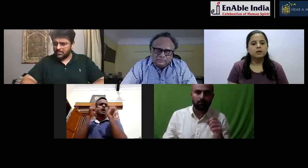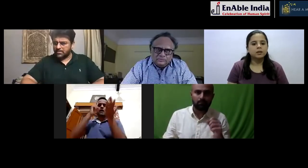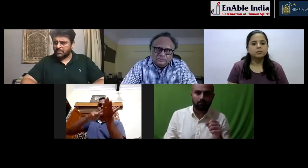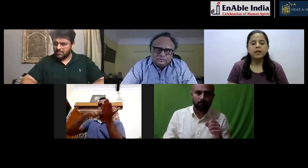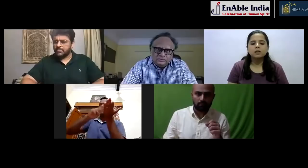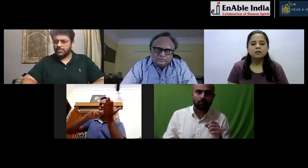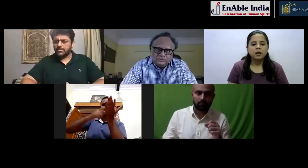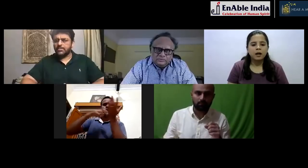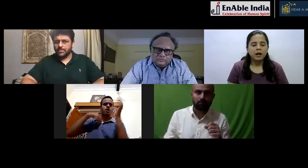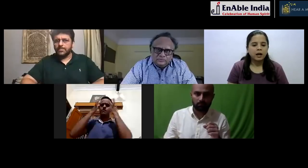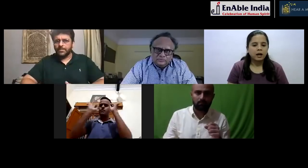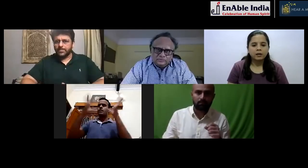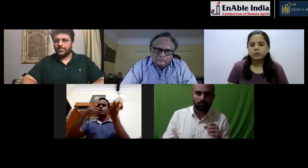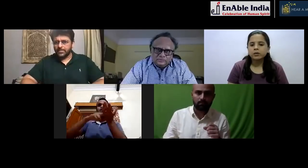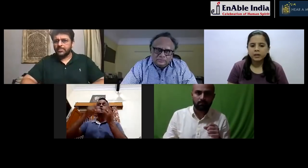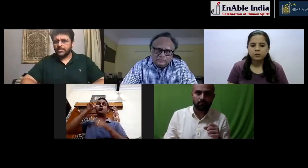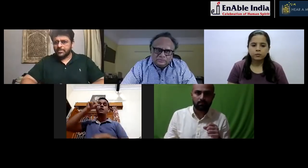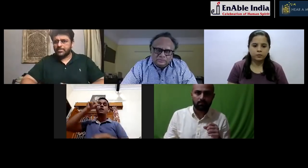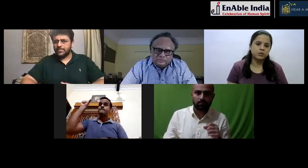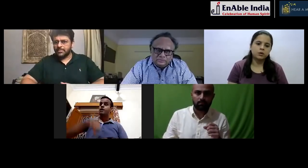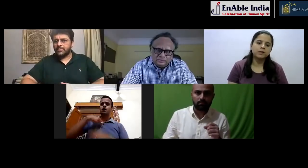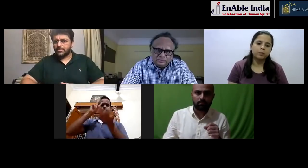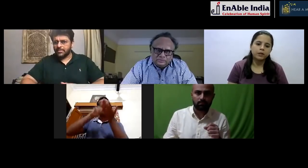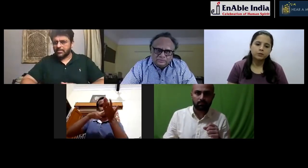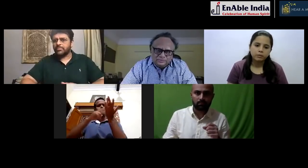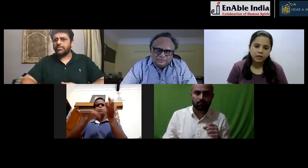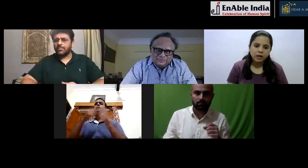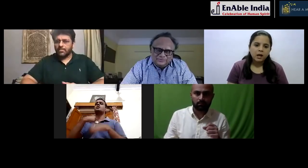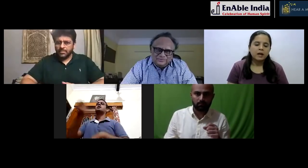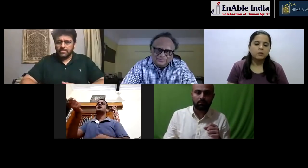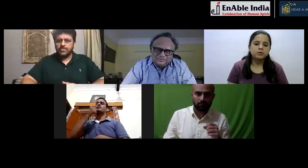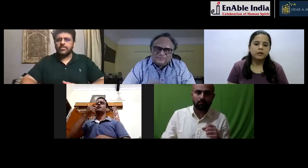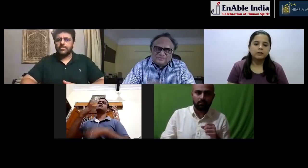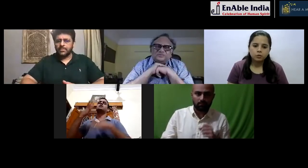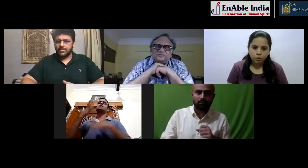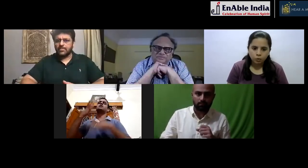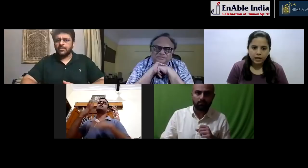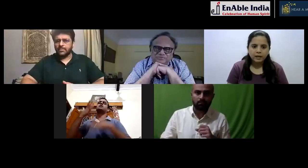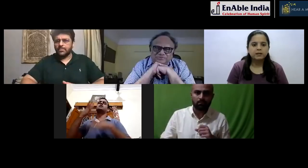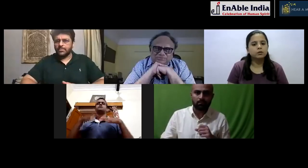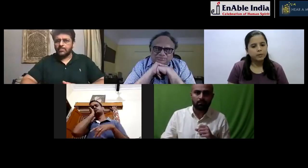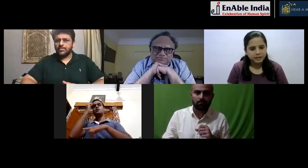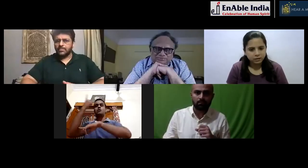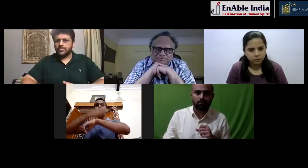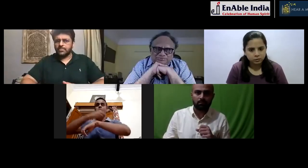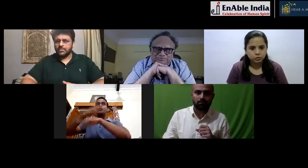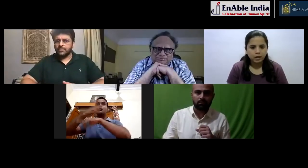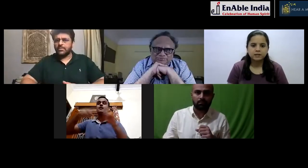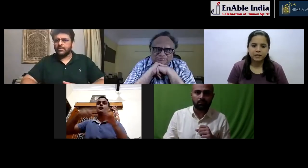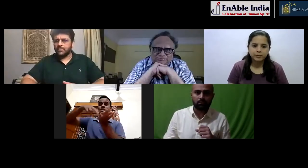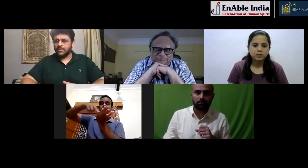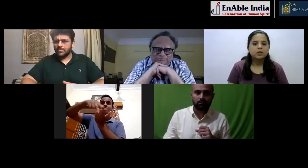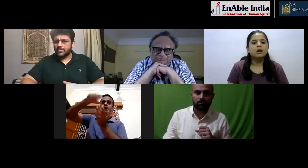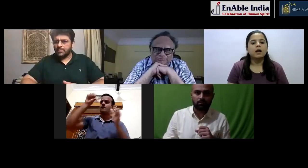time, something I couldn't believe which was happening to me. I was feeling so cold. I took medicine also.